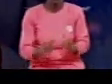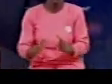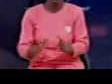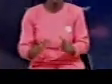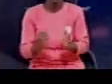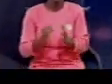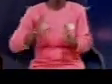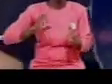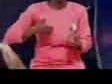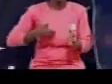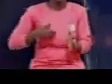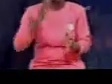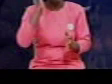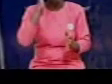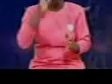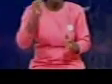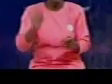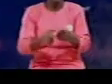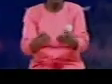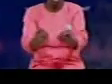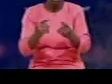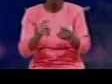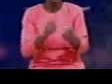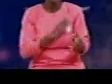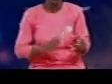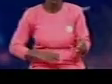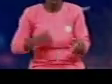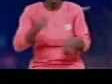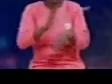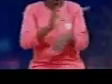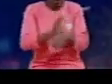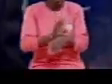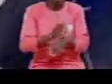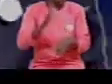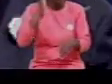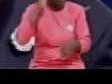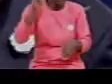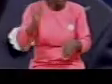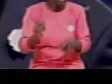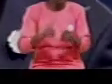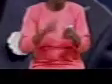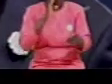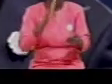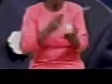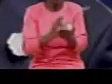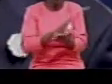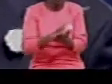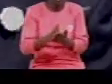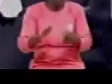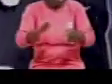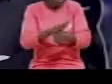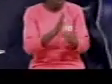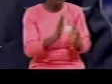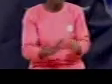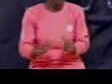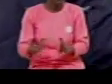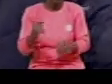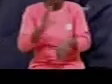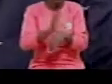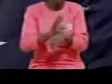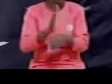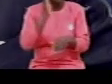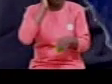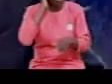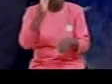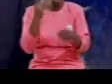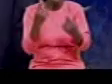Christ. Full preparation, the church will have to be holy. Full preparation, the church had to be militant to reach all the people